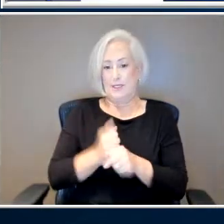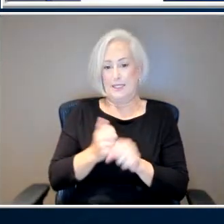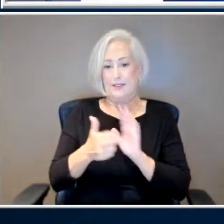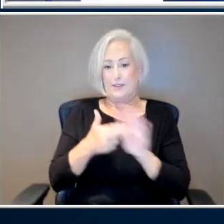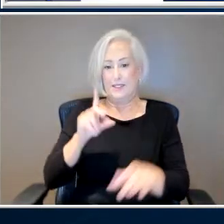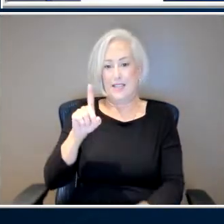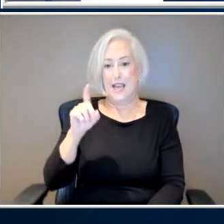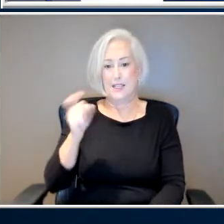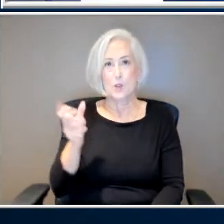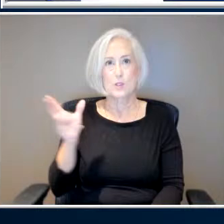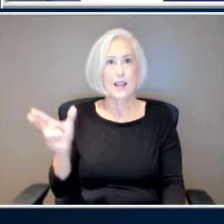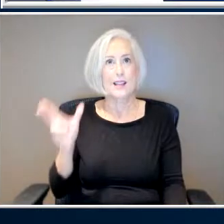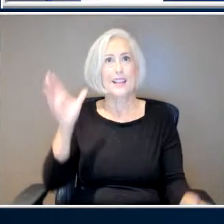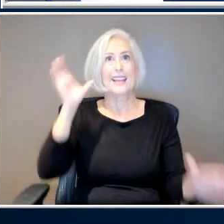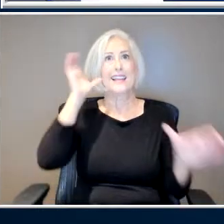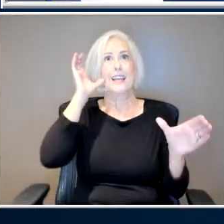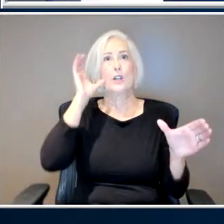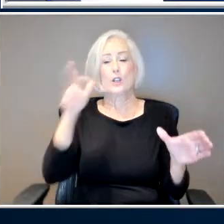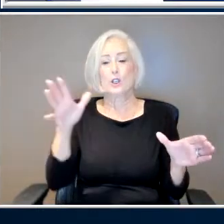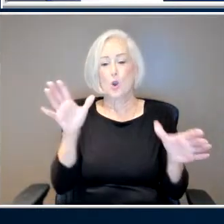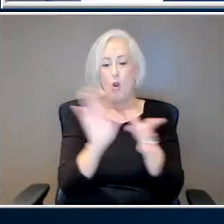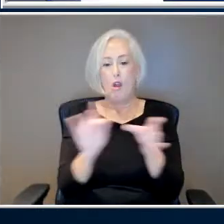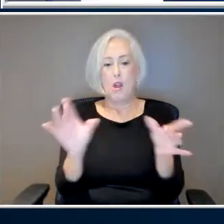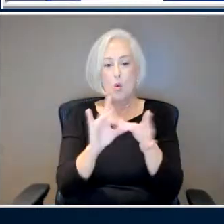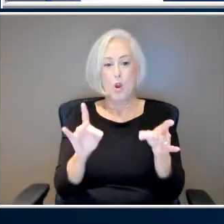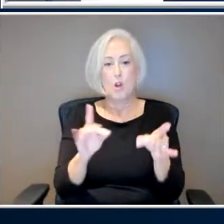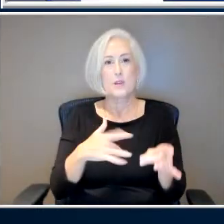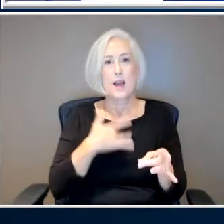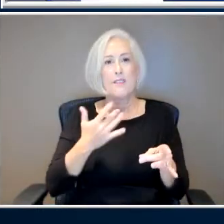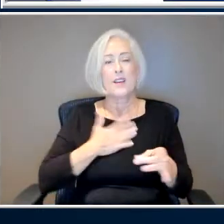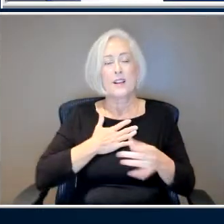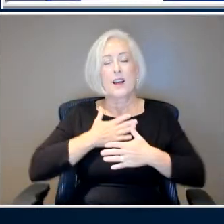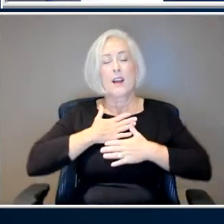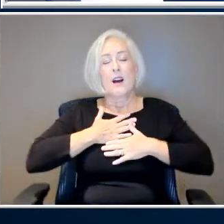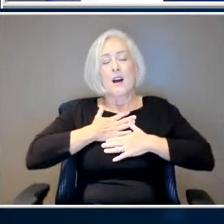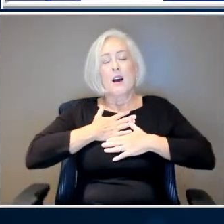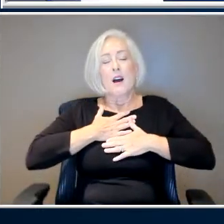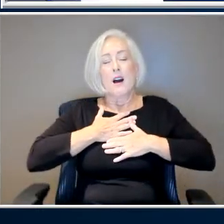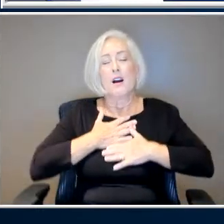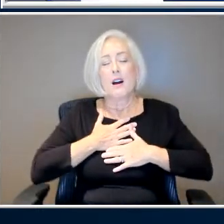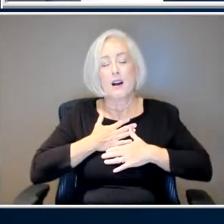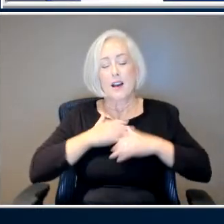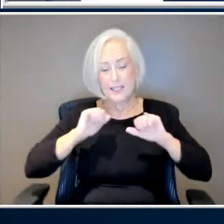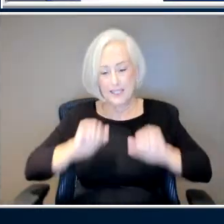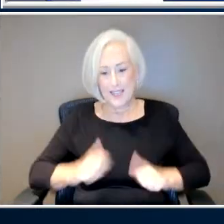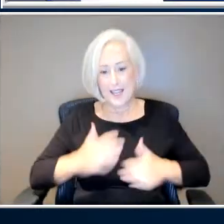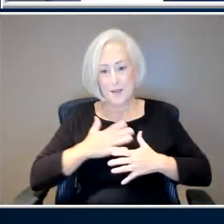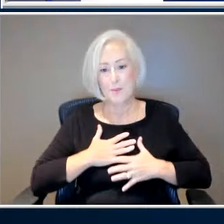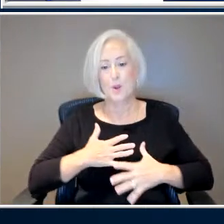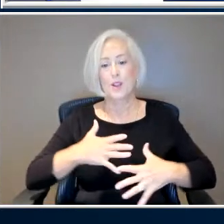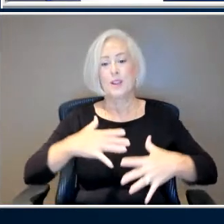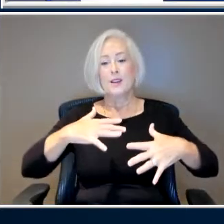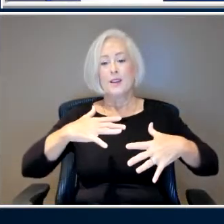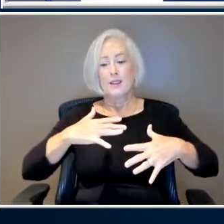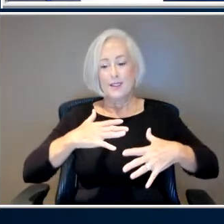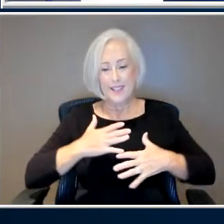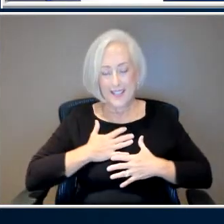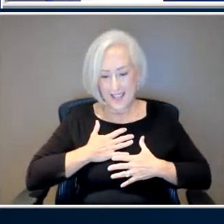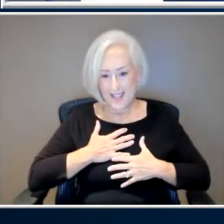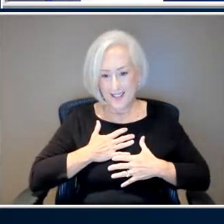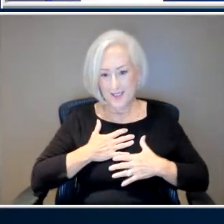and feel such a sense of relief, like they can breathe again. It's just so beautiful to hear how